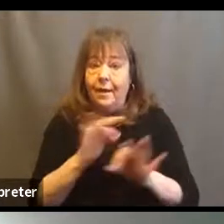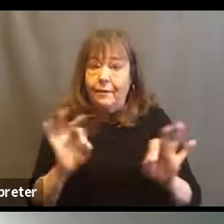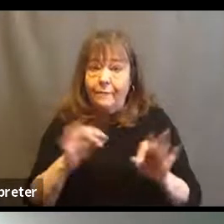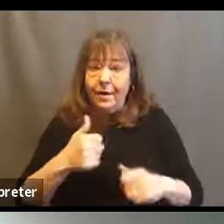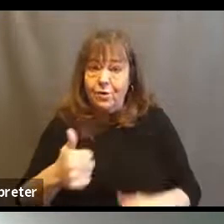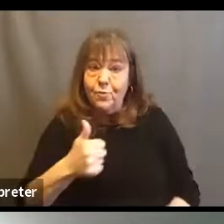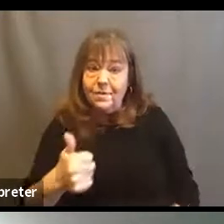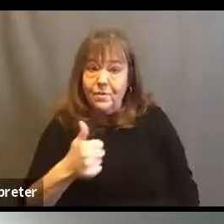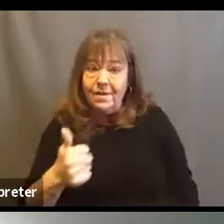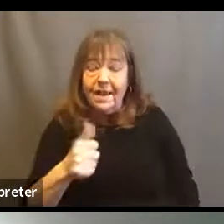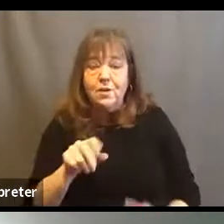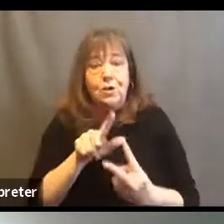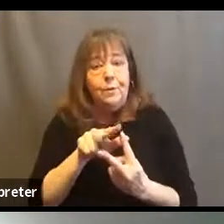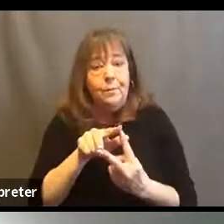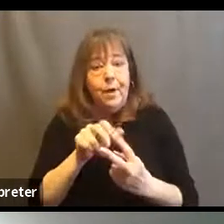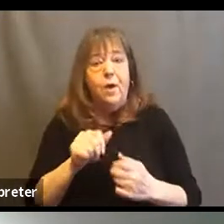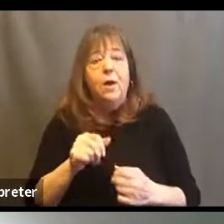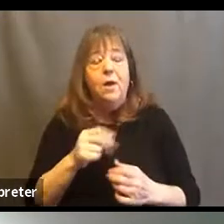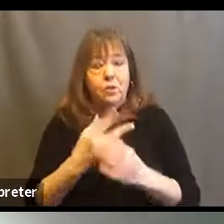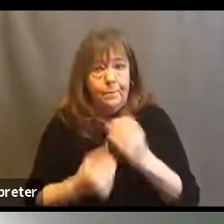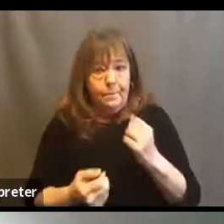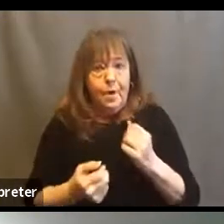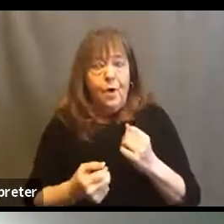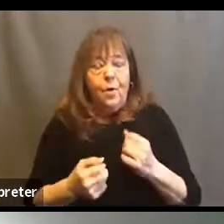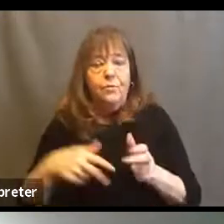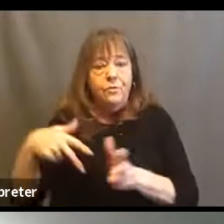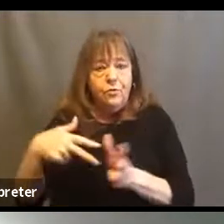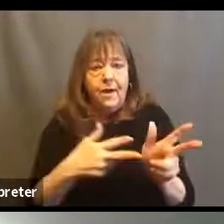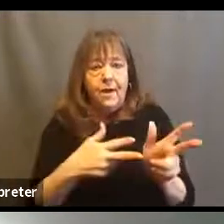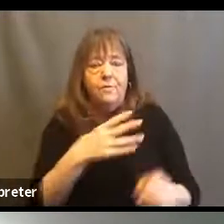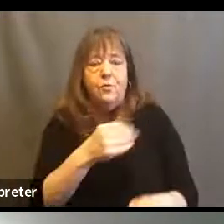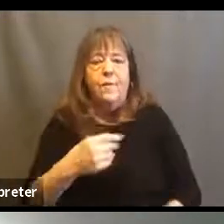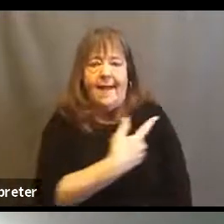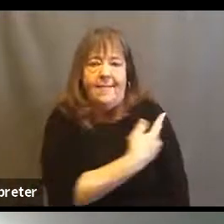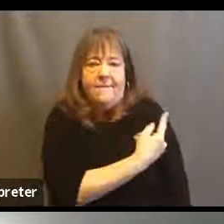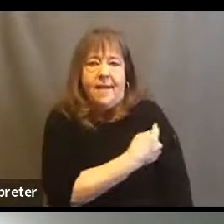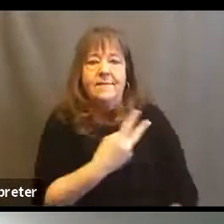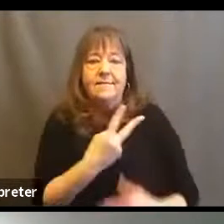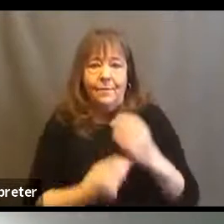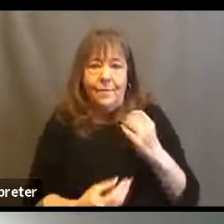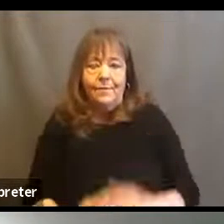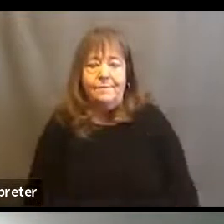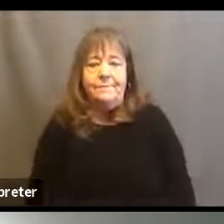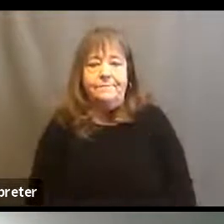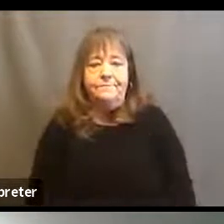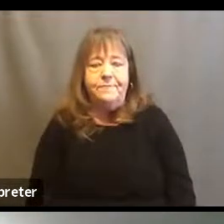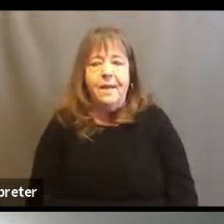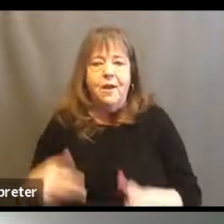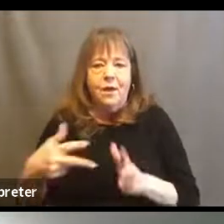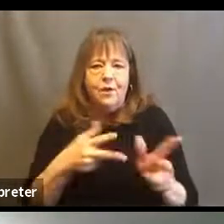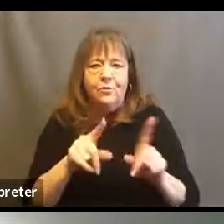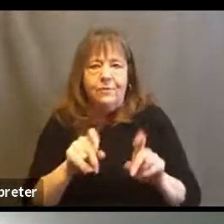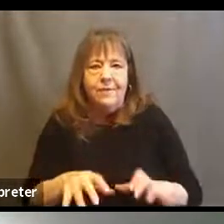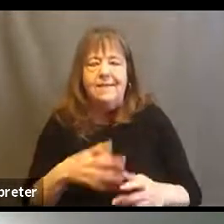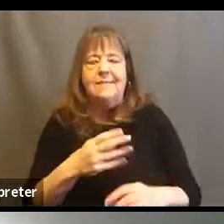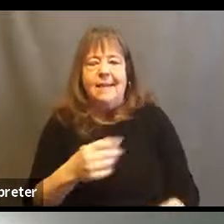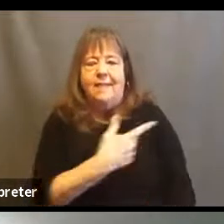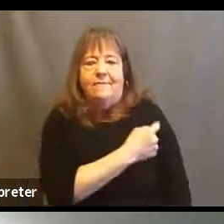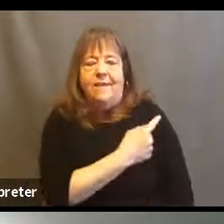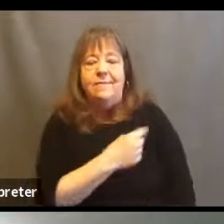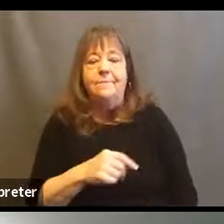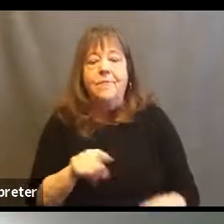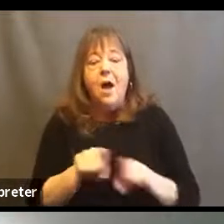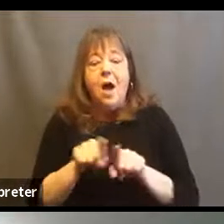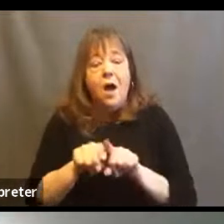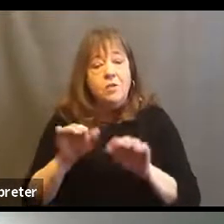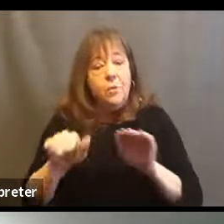those sites. But at this time, those facilities are not operating. We are also, well, just to remind everyone, we are still